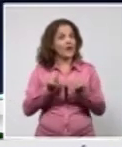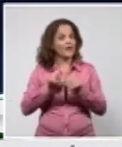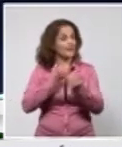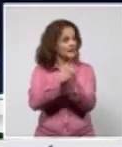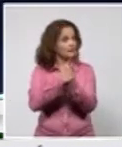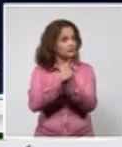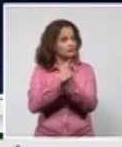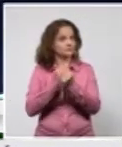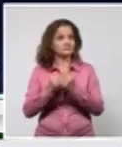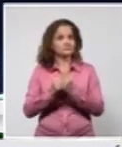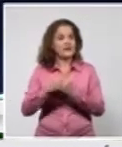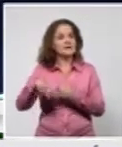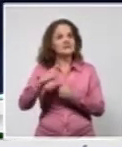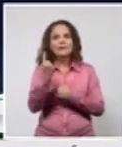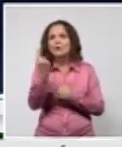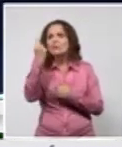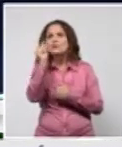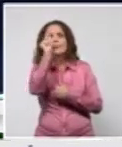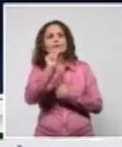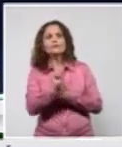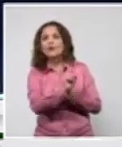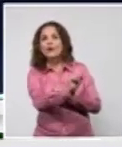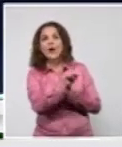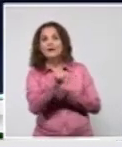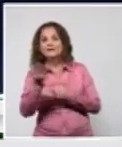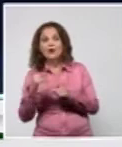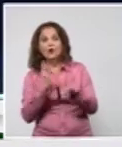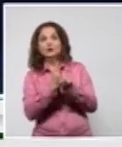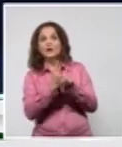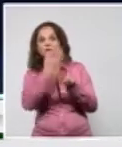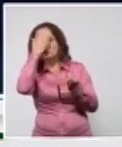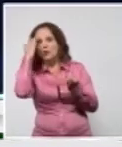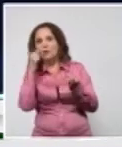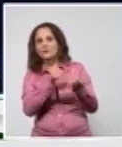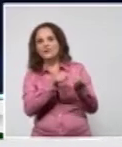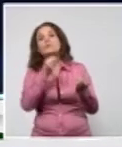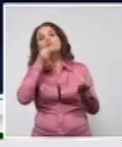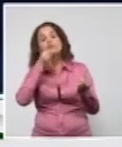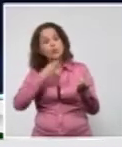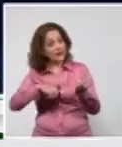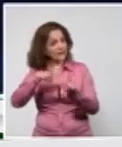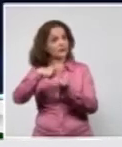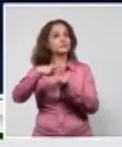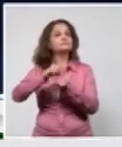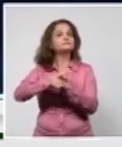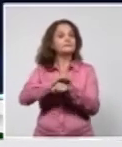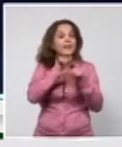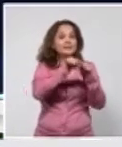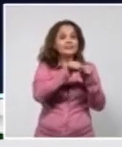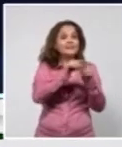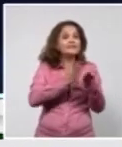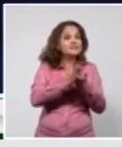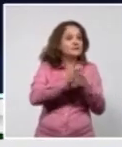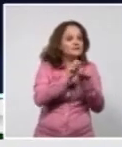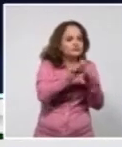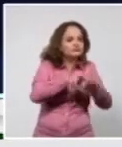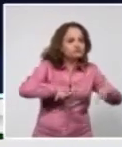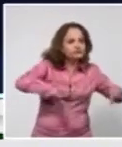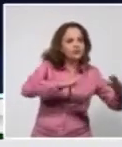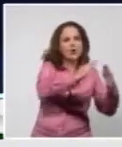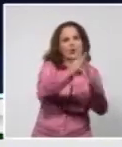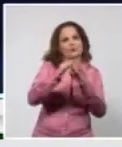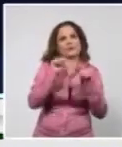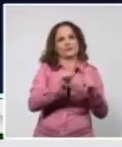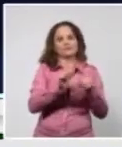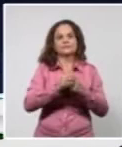609 diagnosed patients under the age of 18. The 85.1%, that is